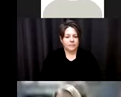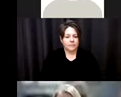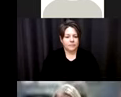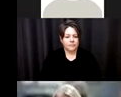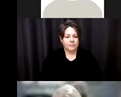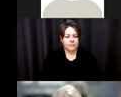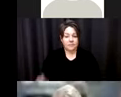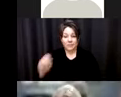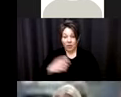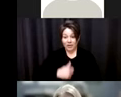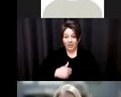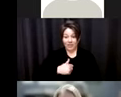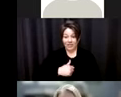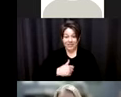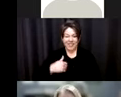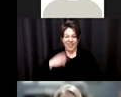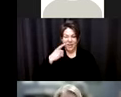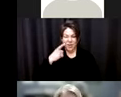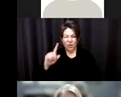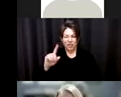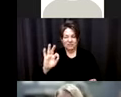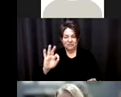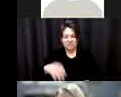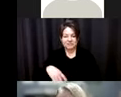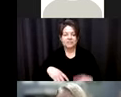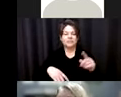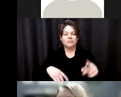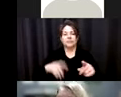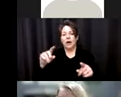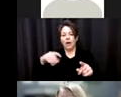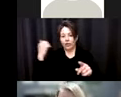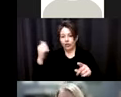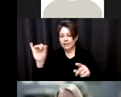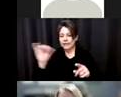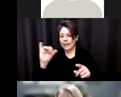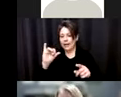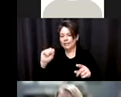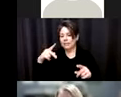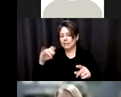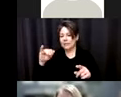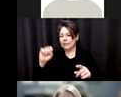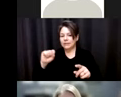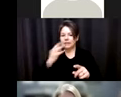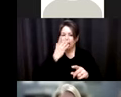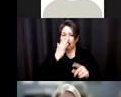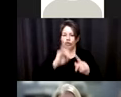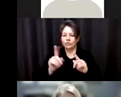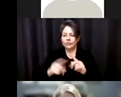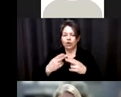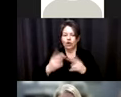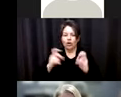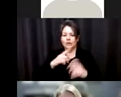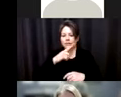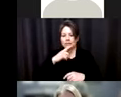Okay, sorry about that. I think this will work. This is another same species but different colors, quite wonderful, called Desert